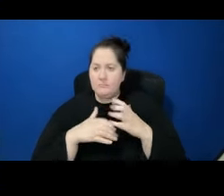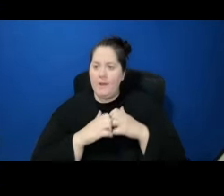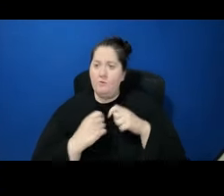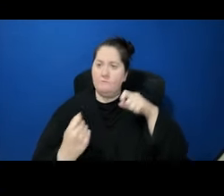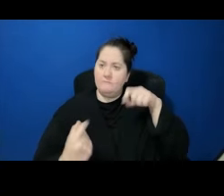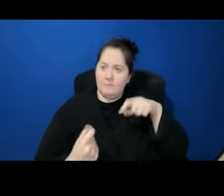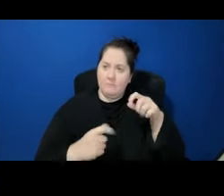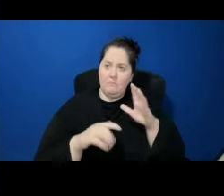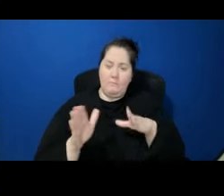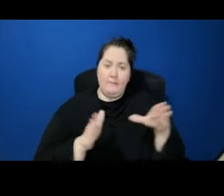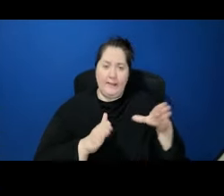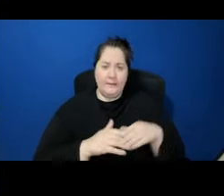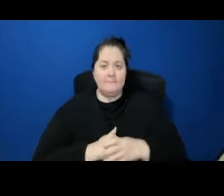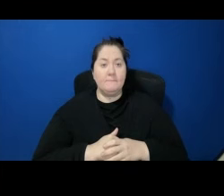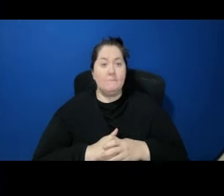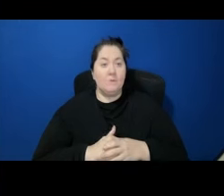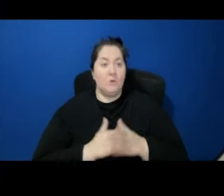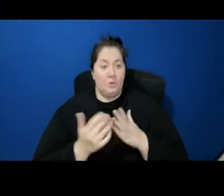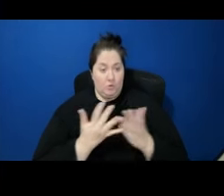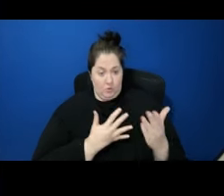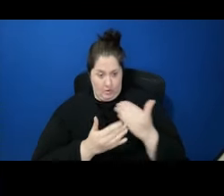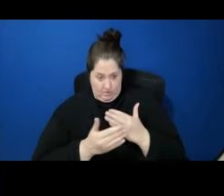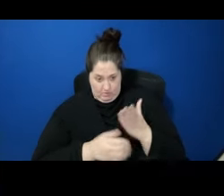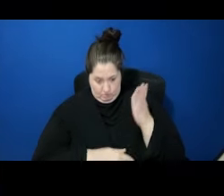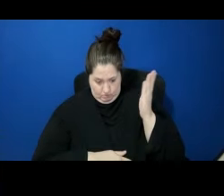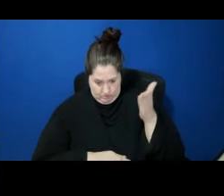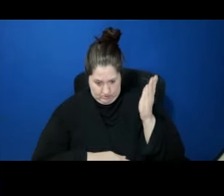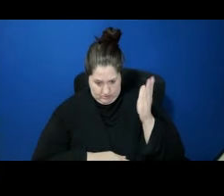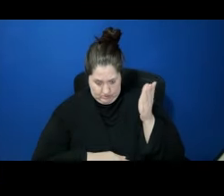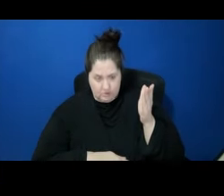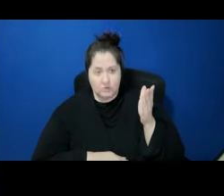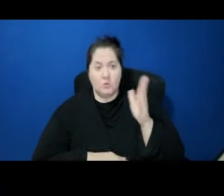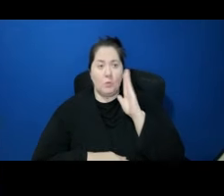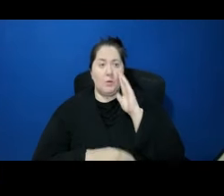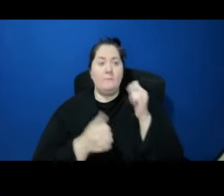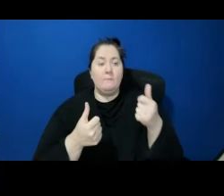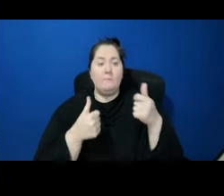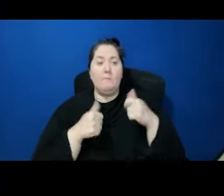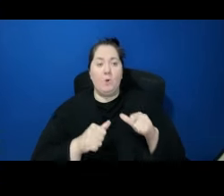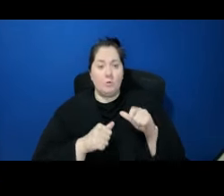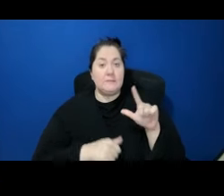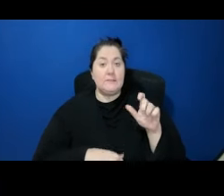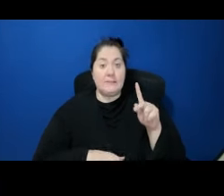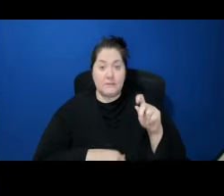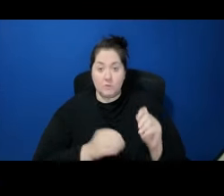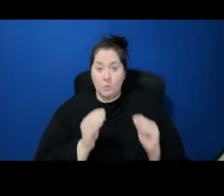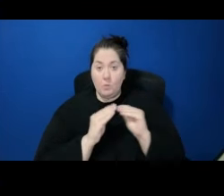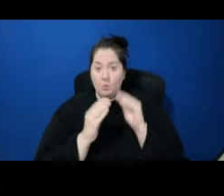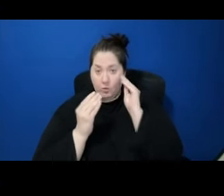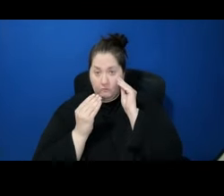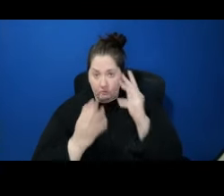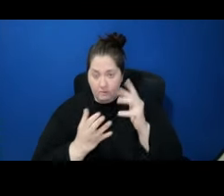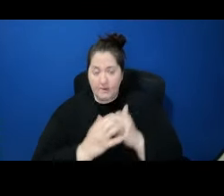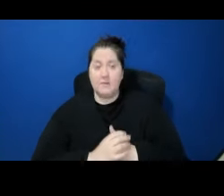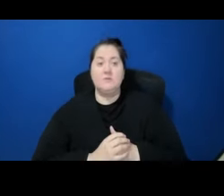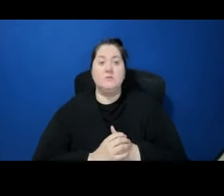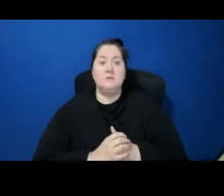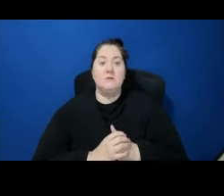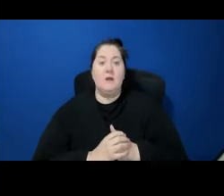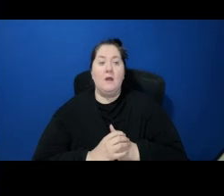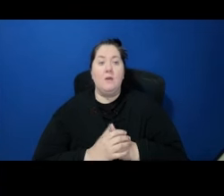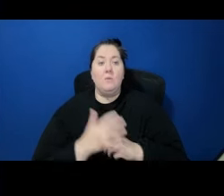the plan. Throughout the presentation, we'll be posting links to more information. And our